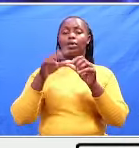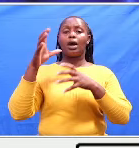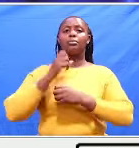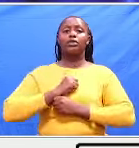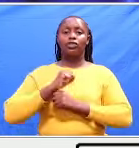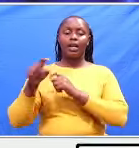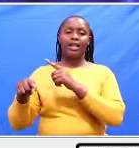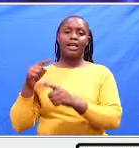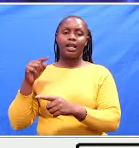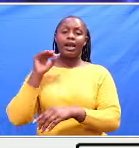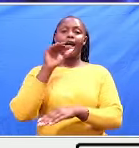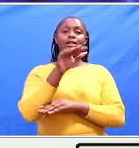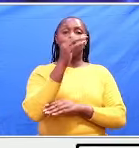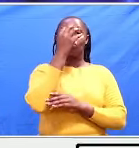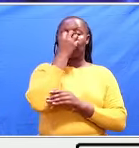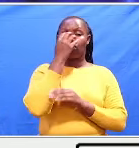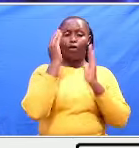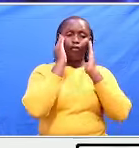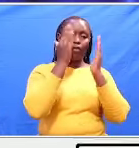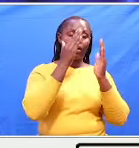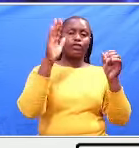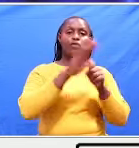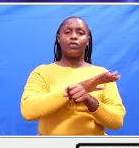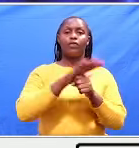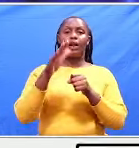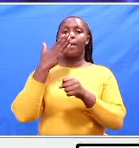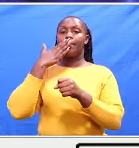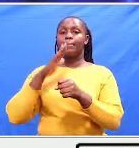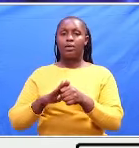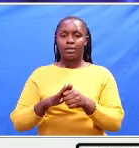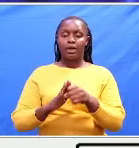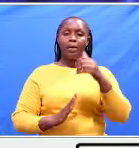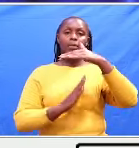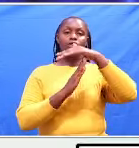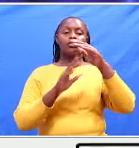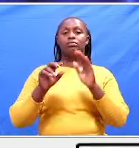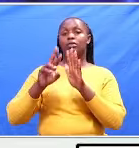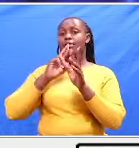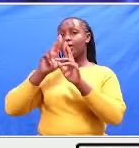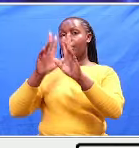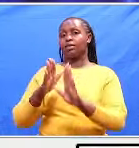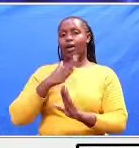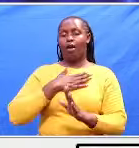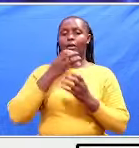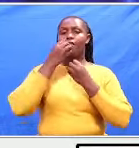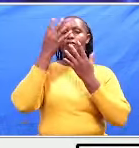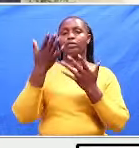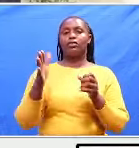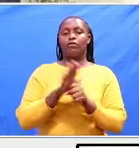urging Ruto's government to focus on delivering its promises. Our political senior reporter Elizabeth Mutuku has the full